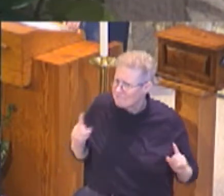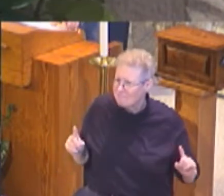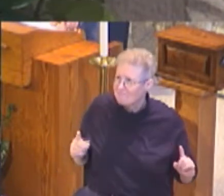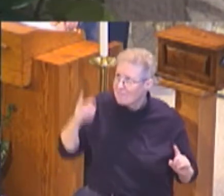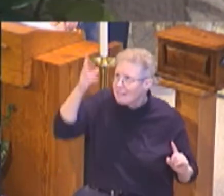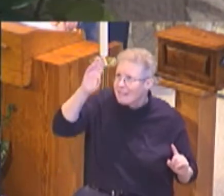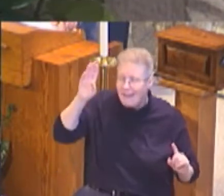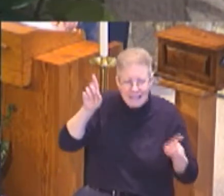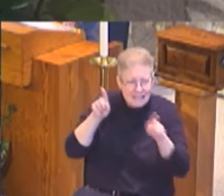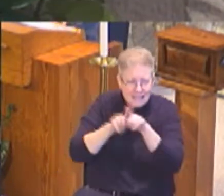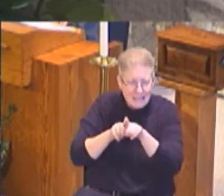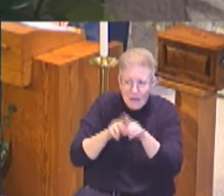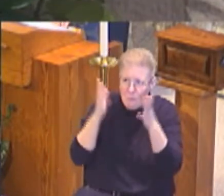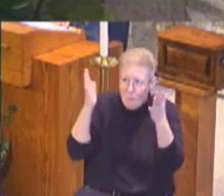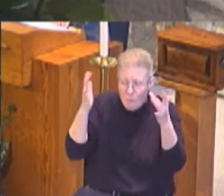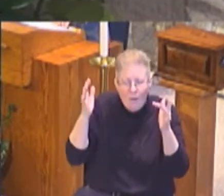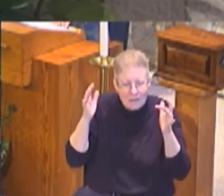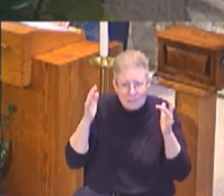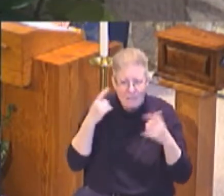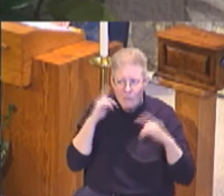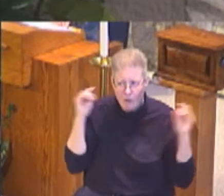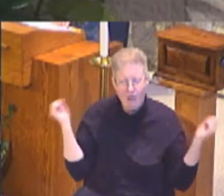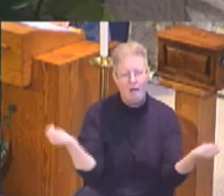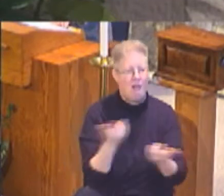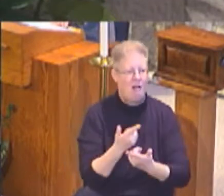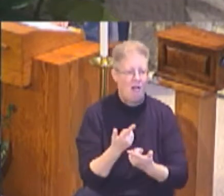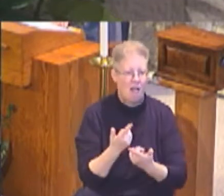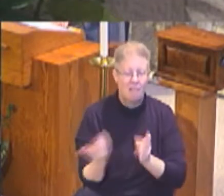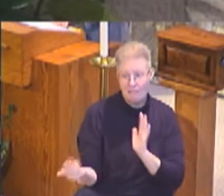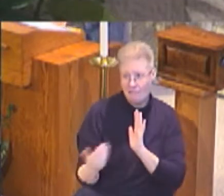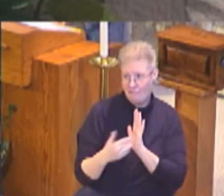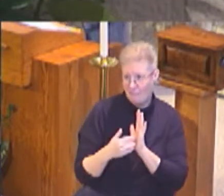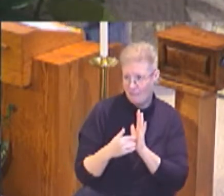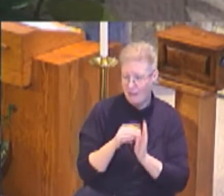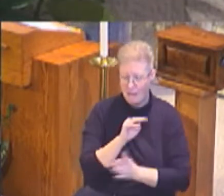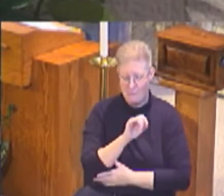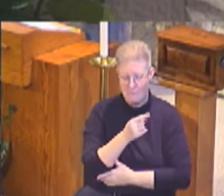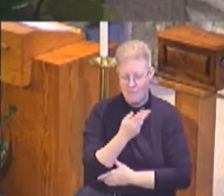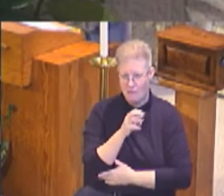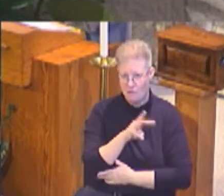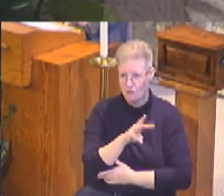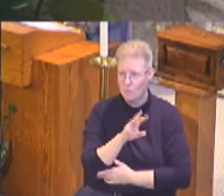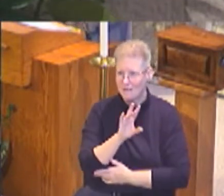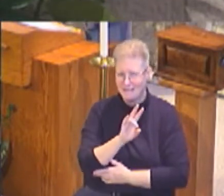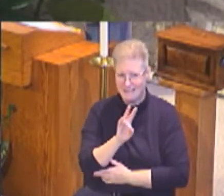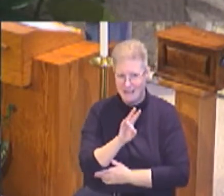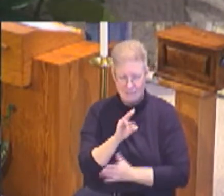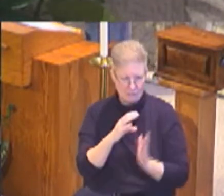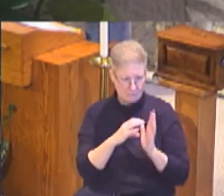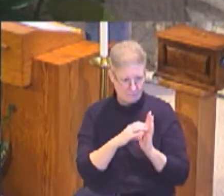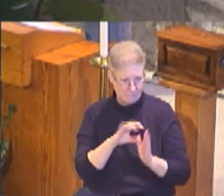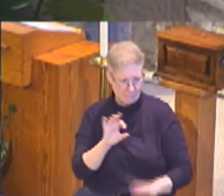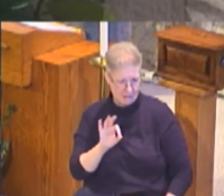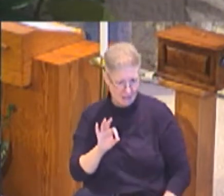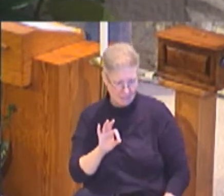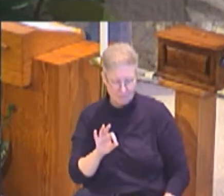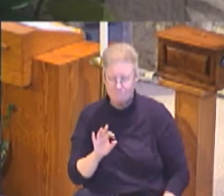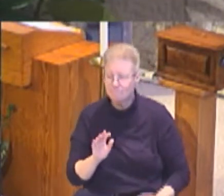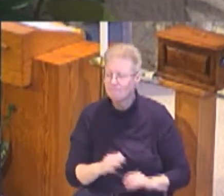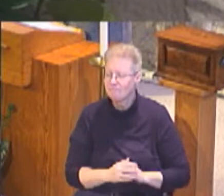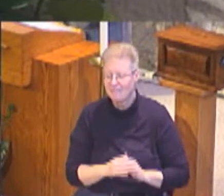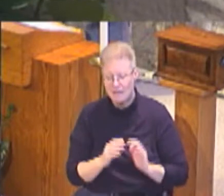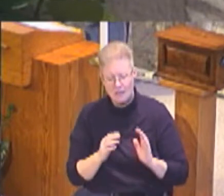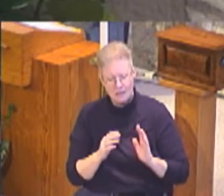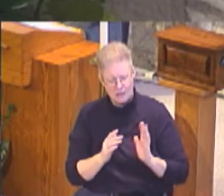all. Again, in Matthew 7, verse 9, Jesus says, "What